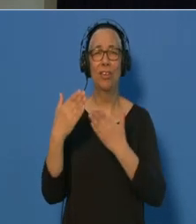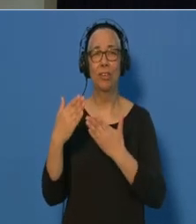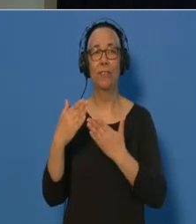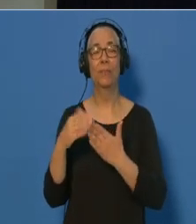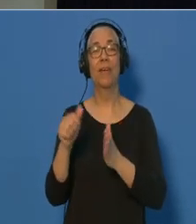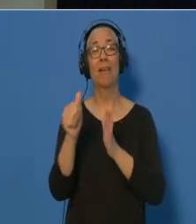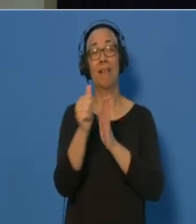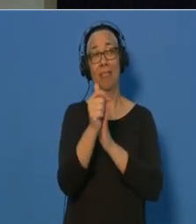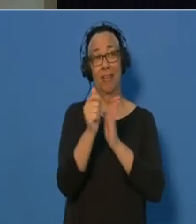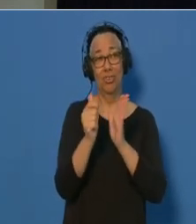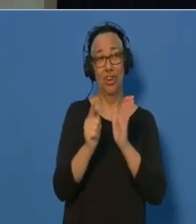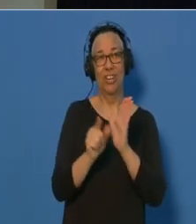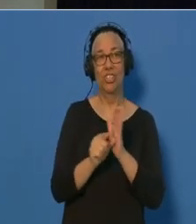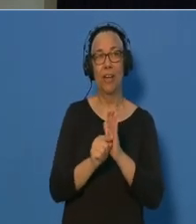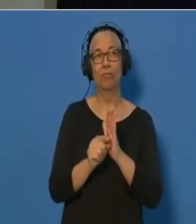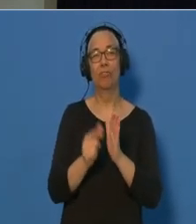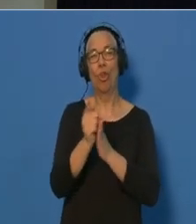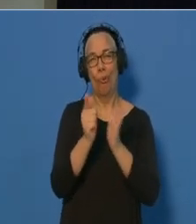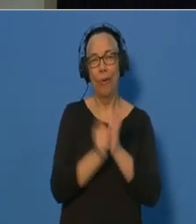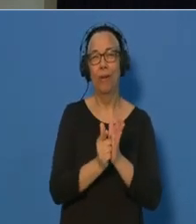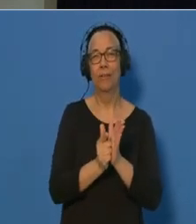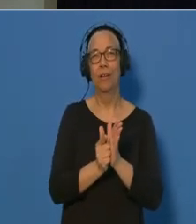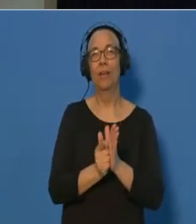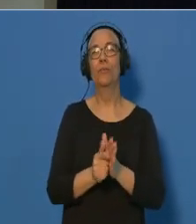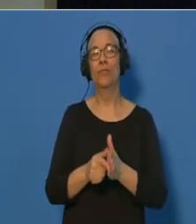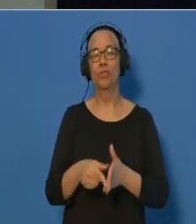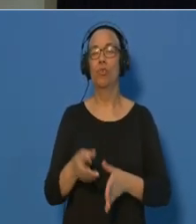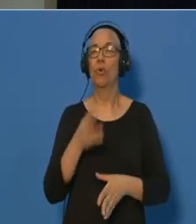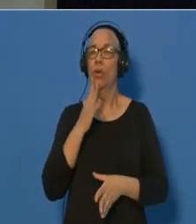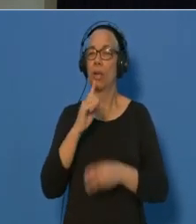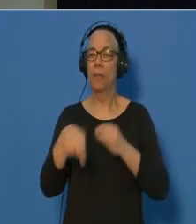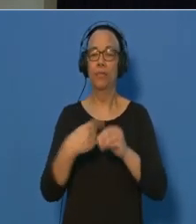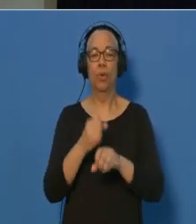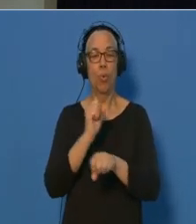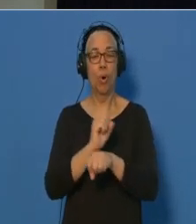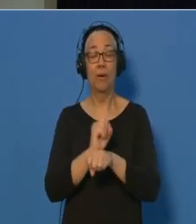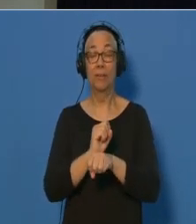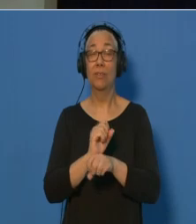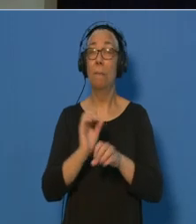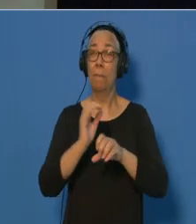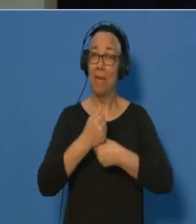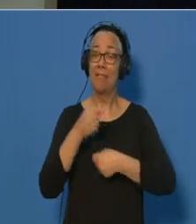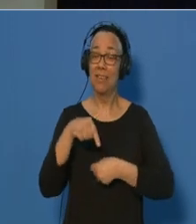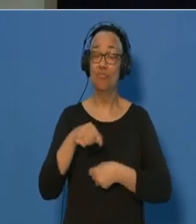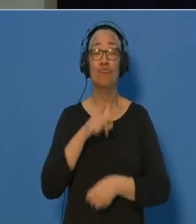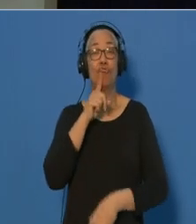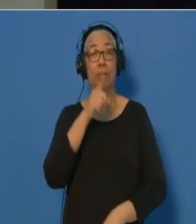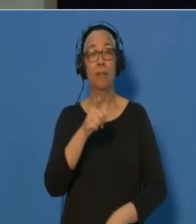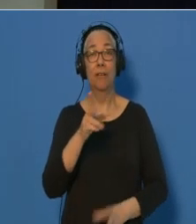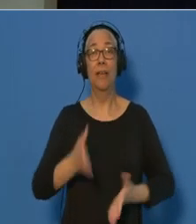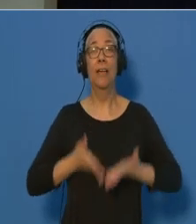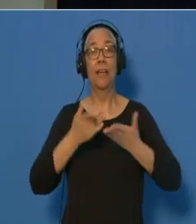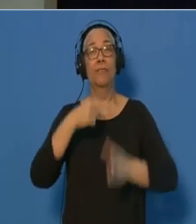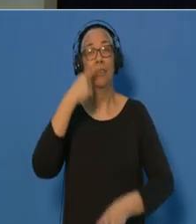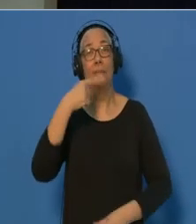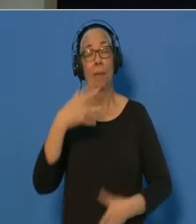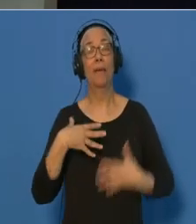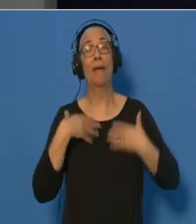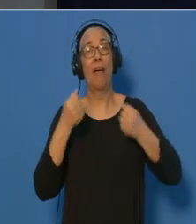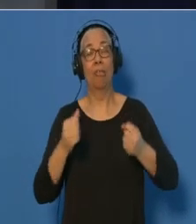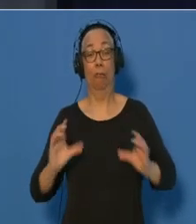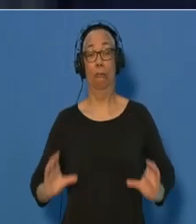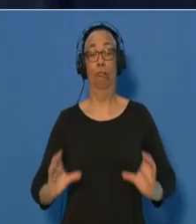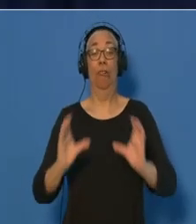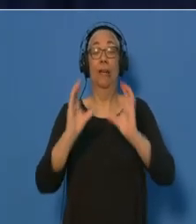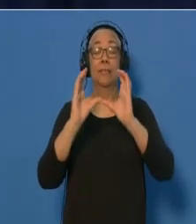General for certainly the work that has gone into place to make this a reality. Given the public health crisis in which we're in, it